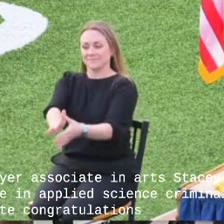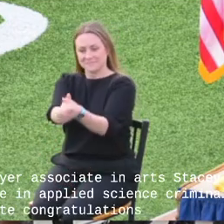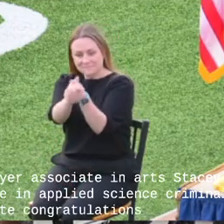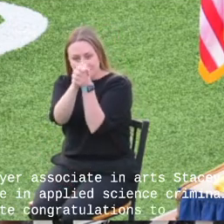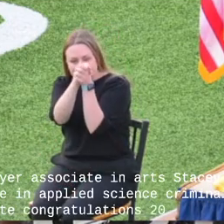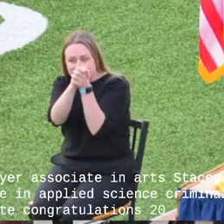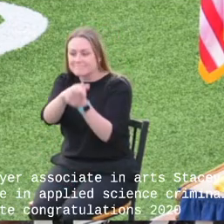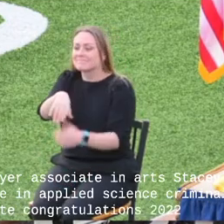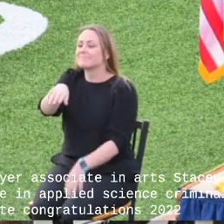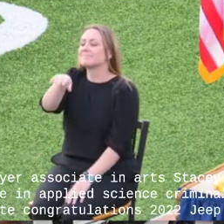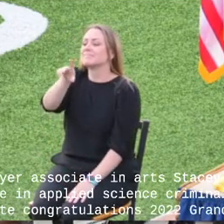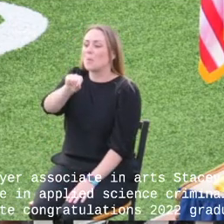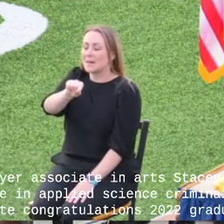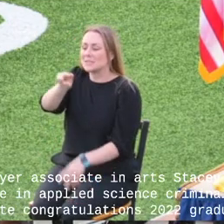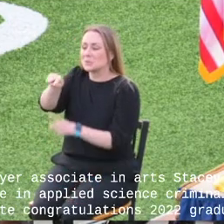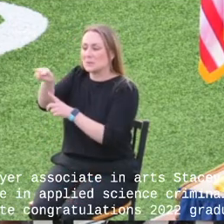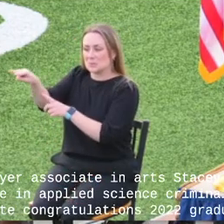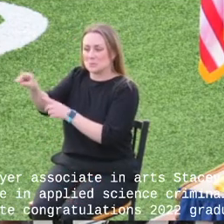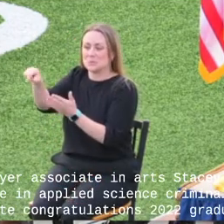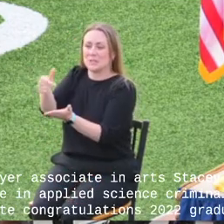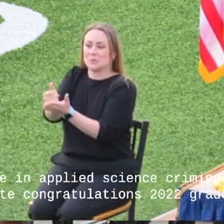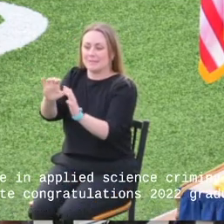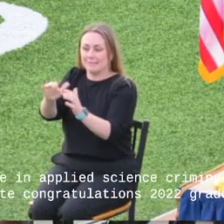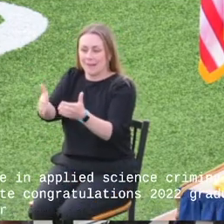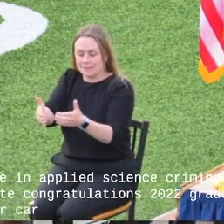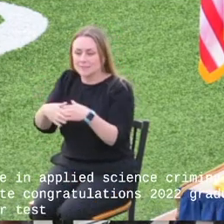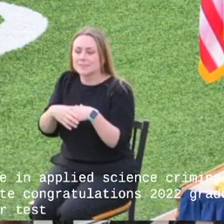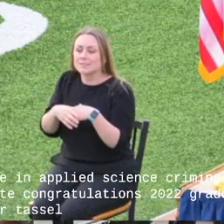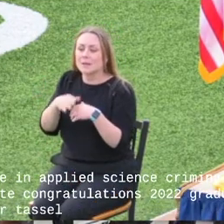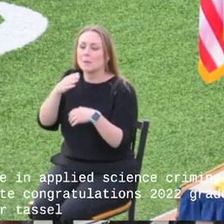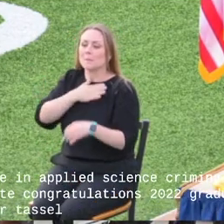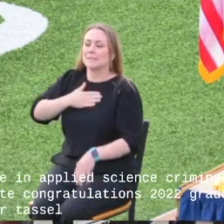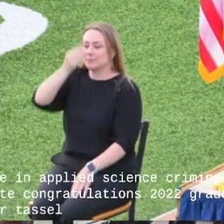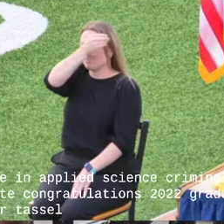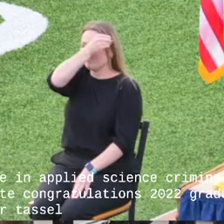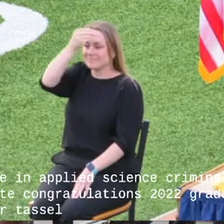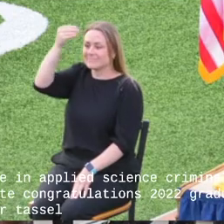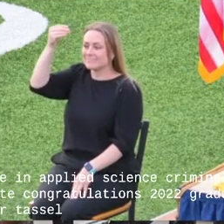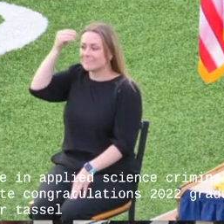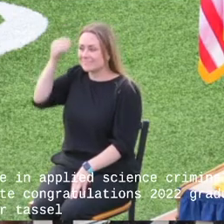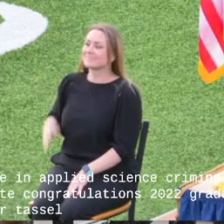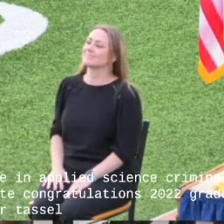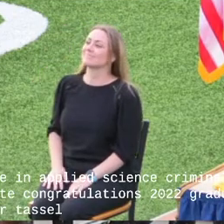Congratulations, 2022 graduates. Please move your tassels.